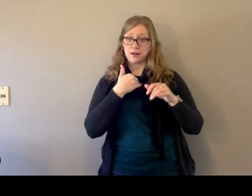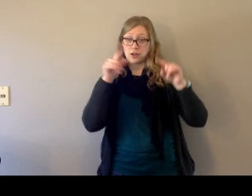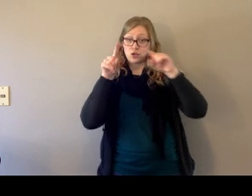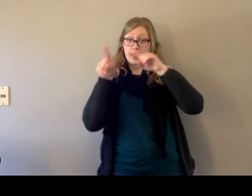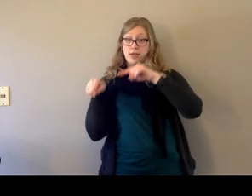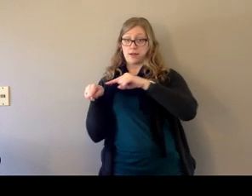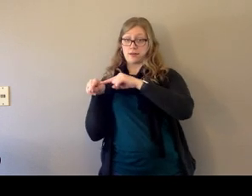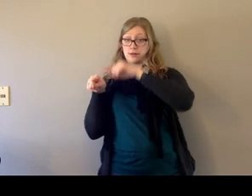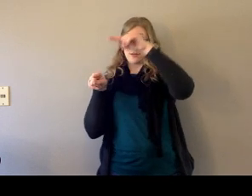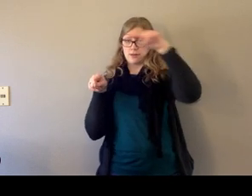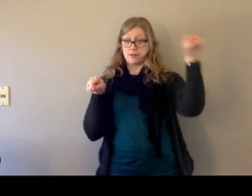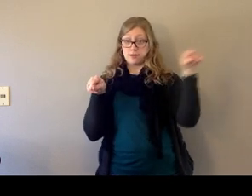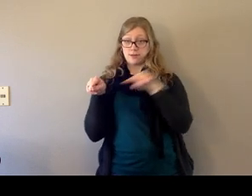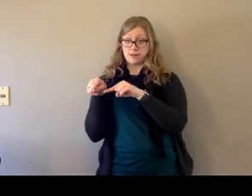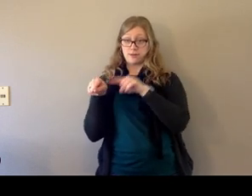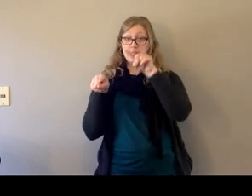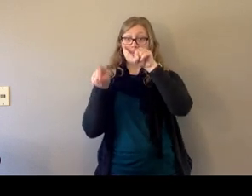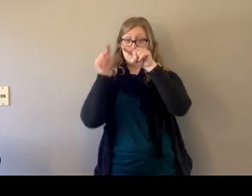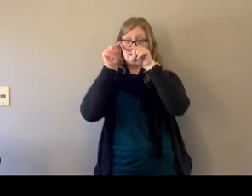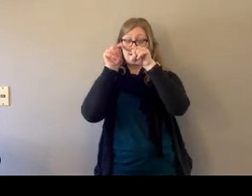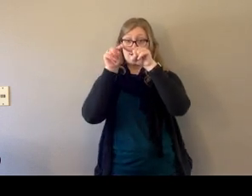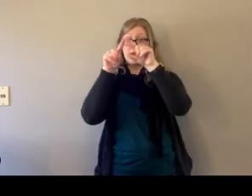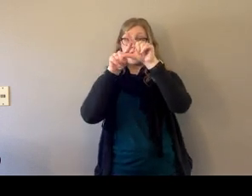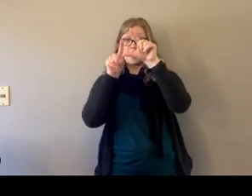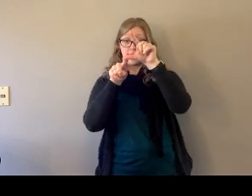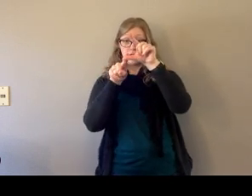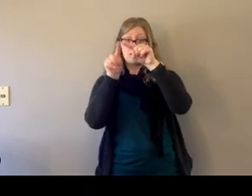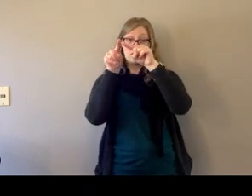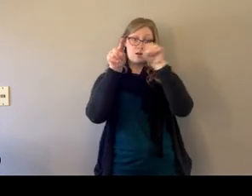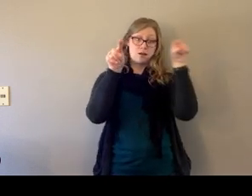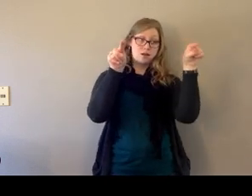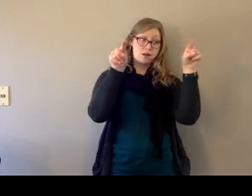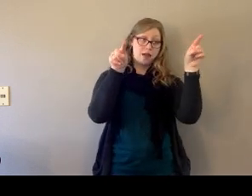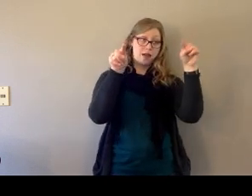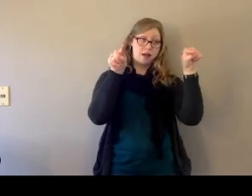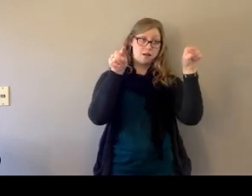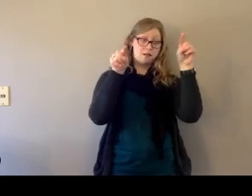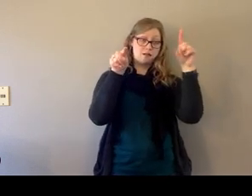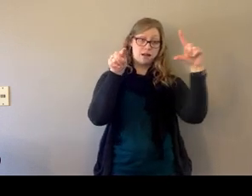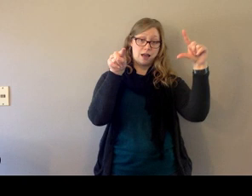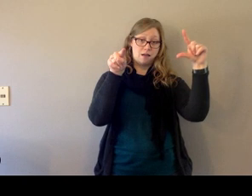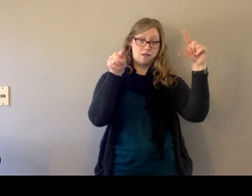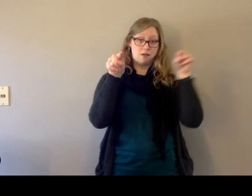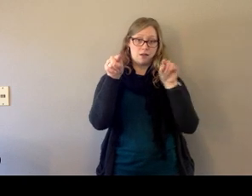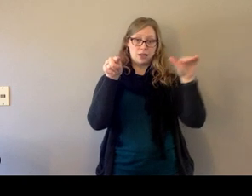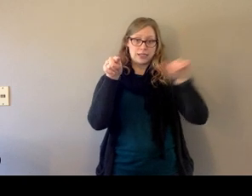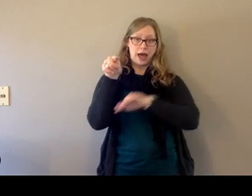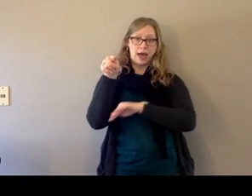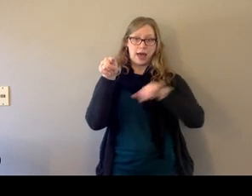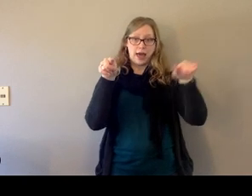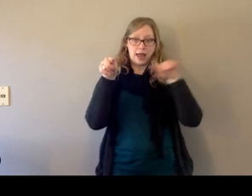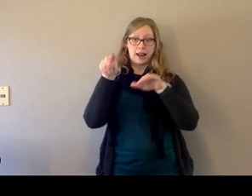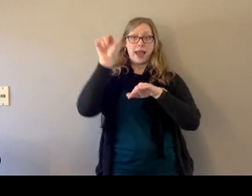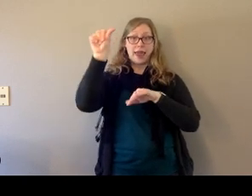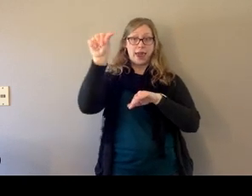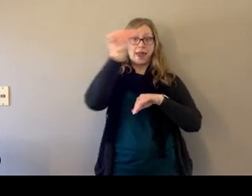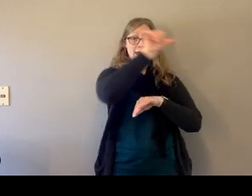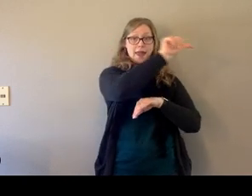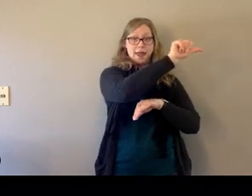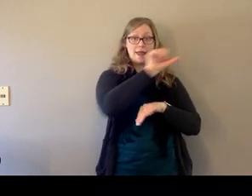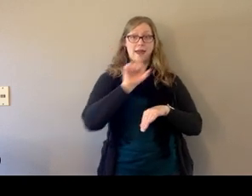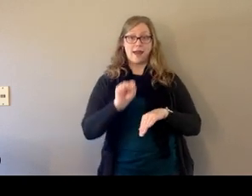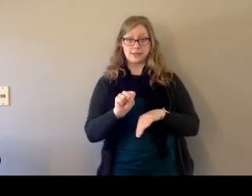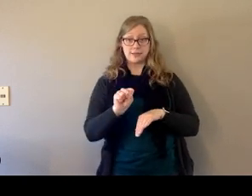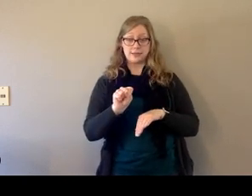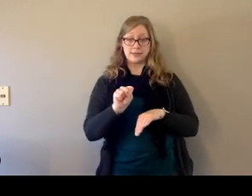Actually, I'm going the wrong way. Angle and an angle and a side. So angle, angle, side. So by angle, angle, side,